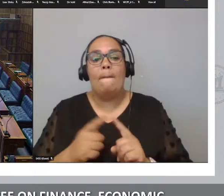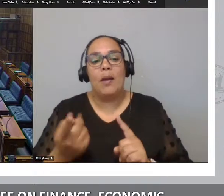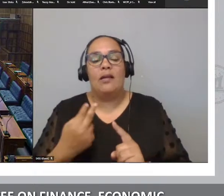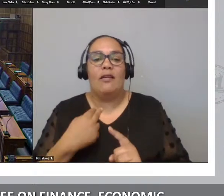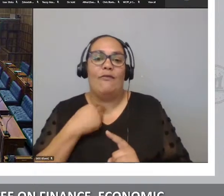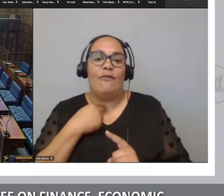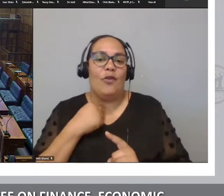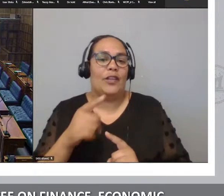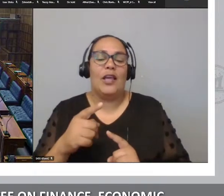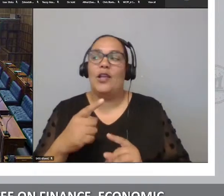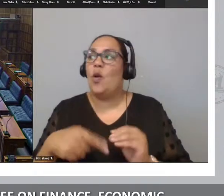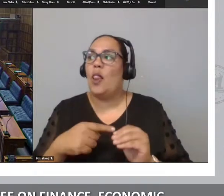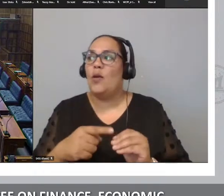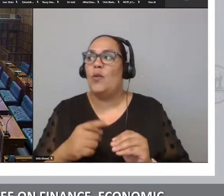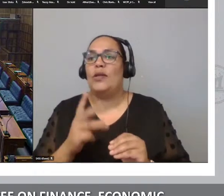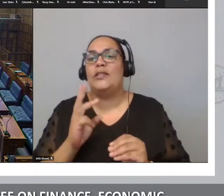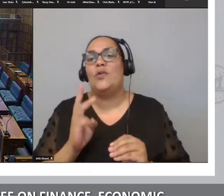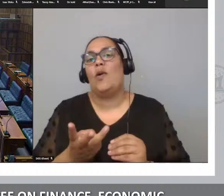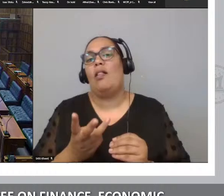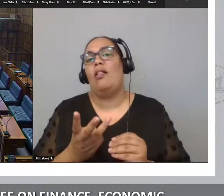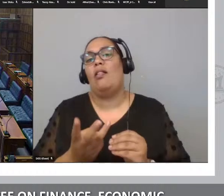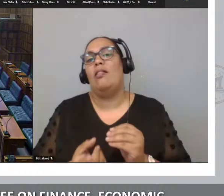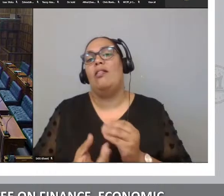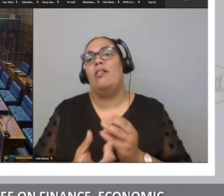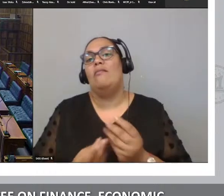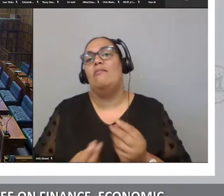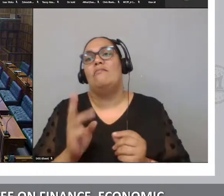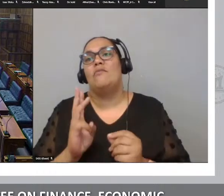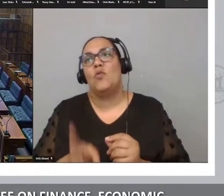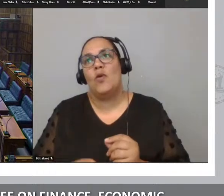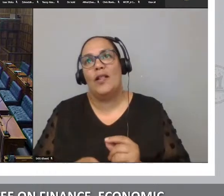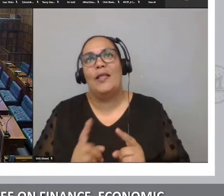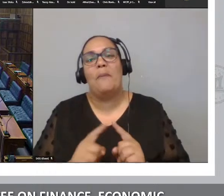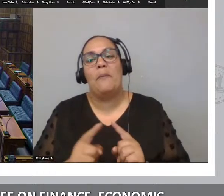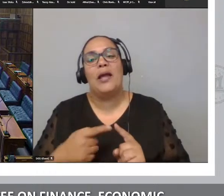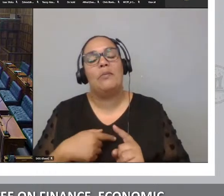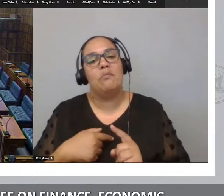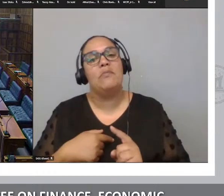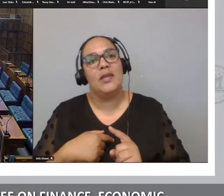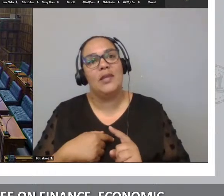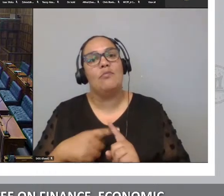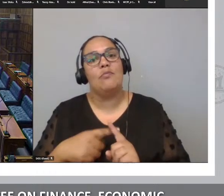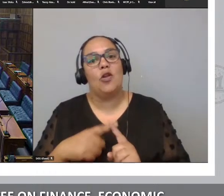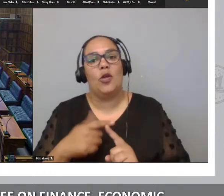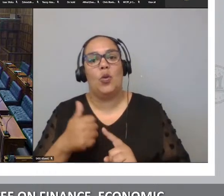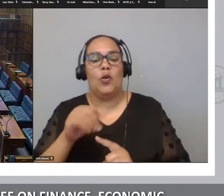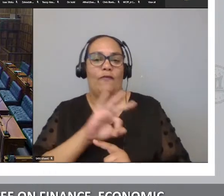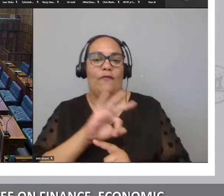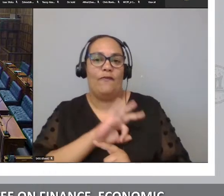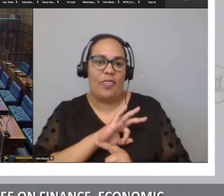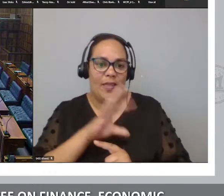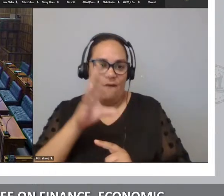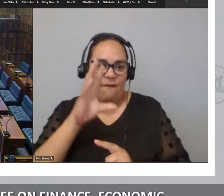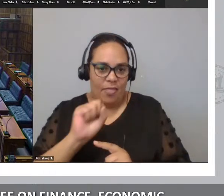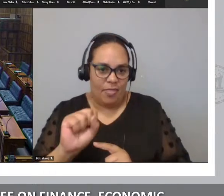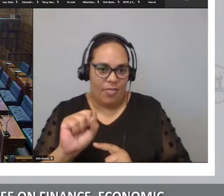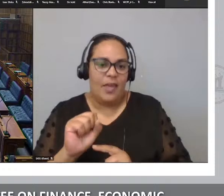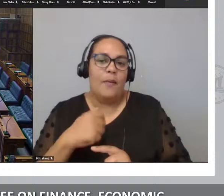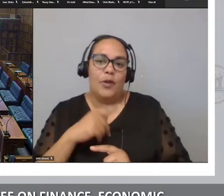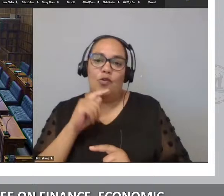always uh materialize and and uh but I'm keeping good faith and uh I